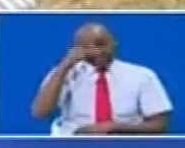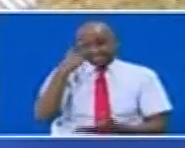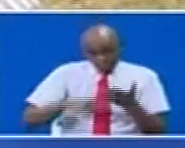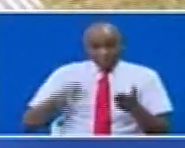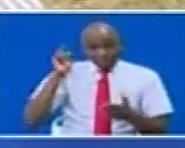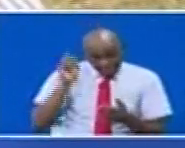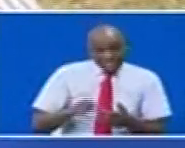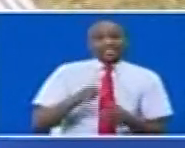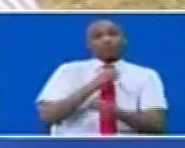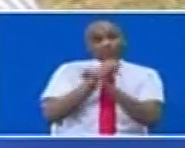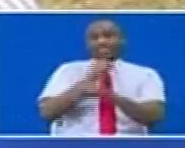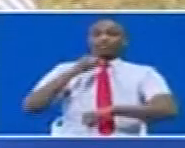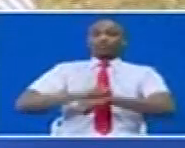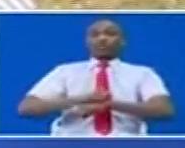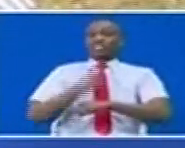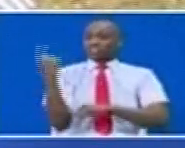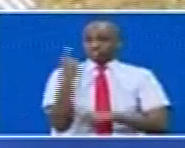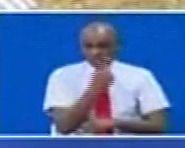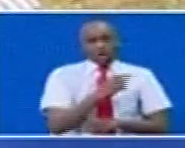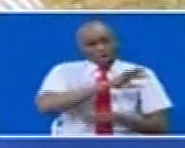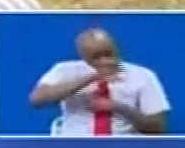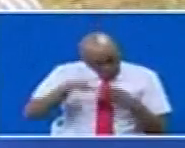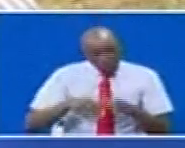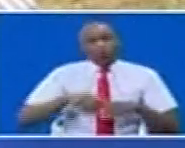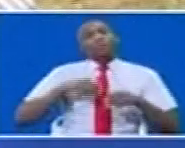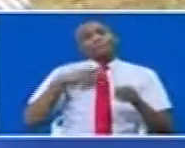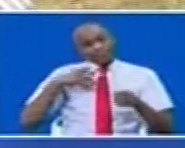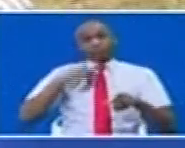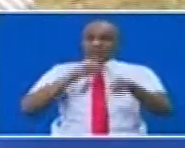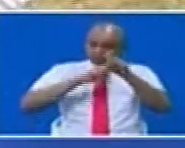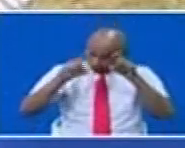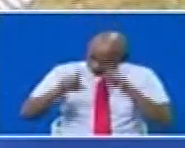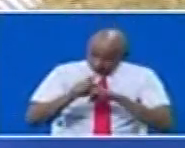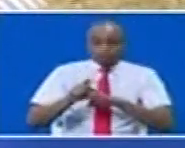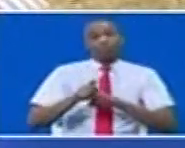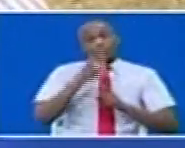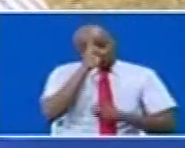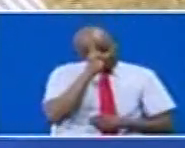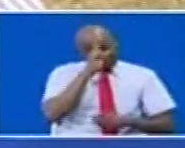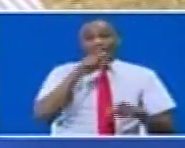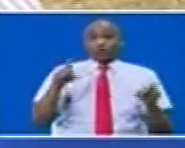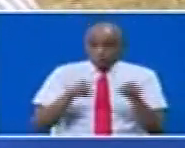all safety precautions at hand and make sure all suspects are arrested, and at the same time implement the